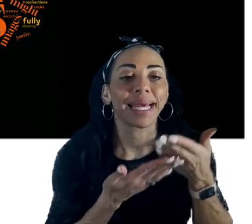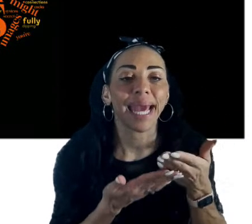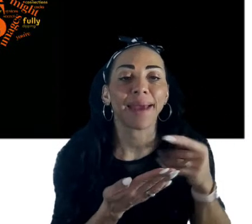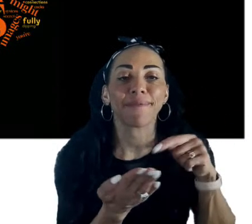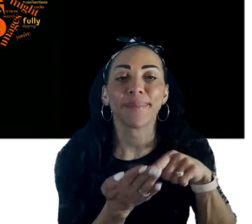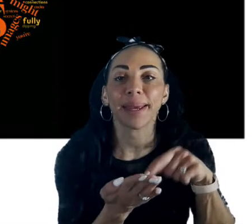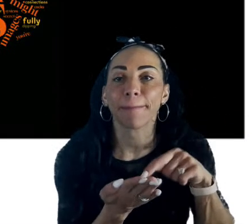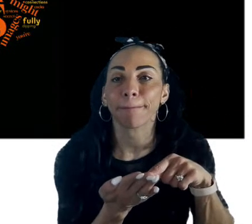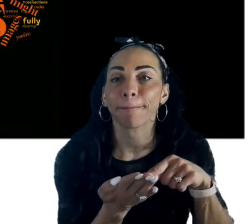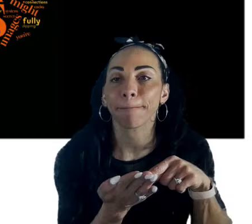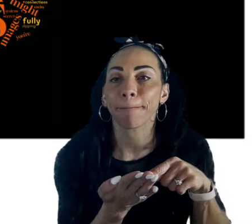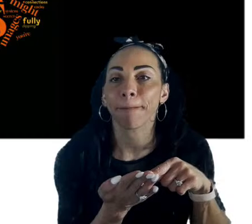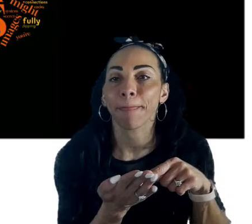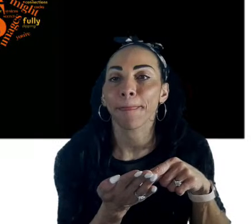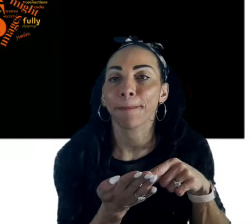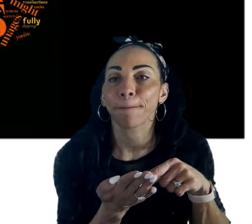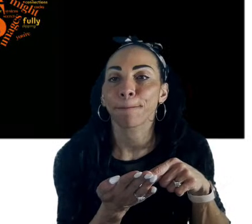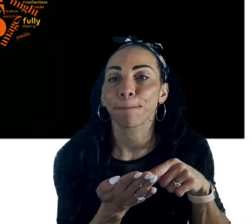them?